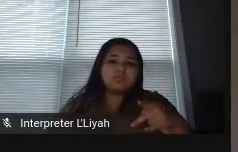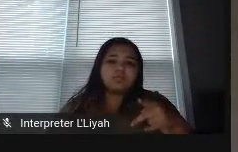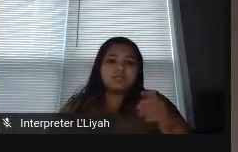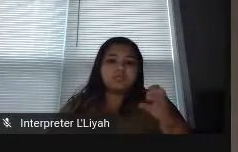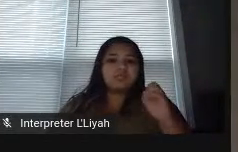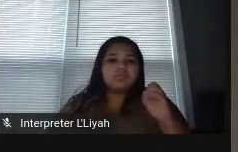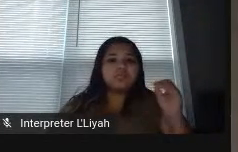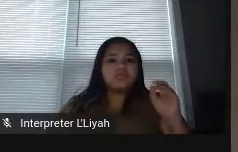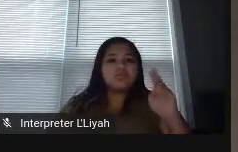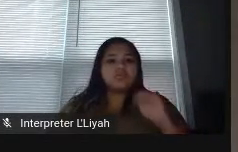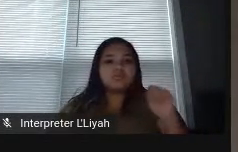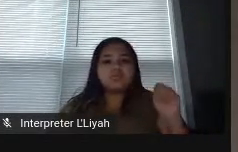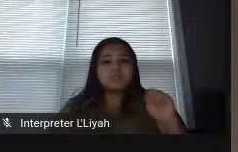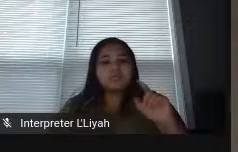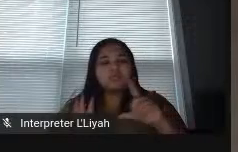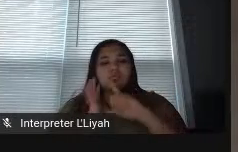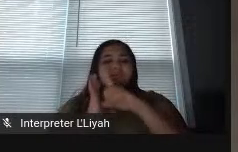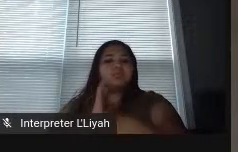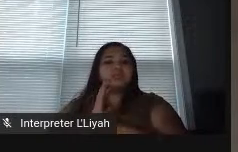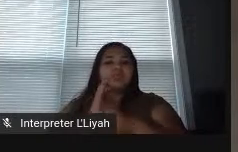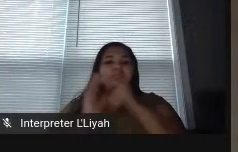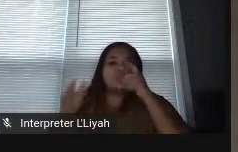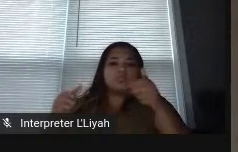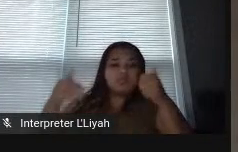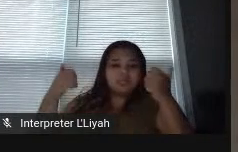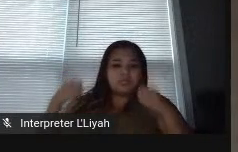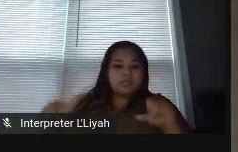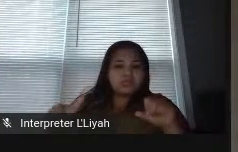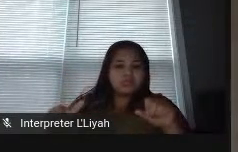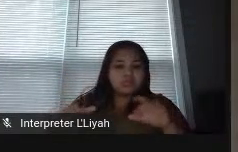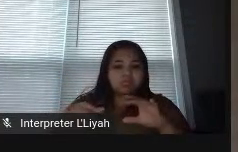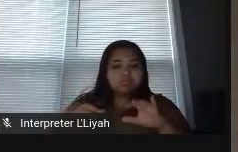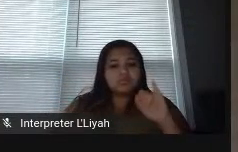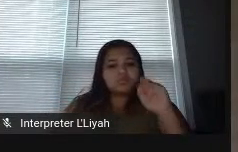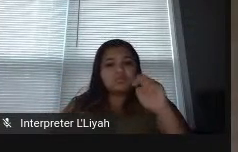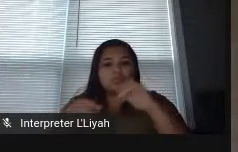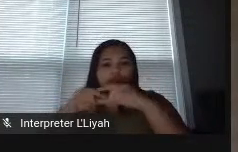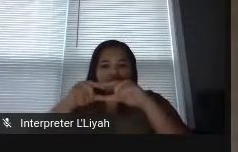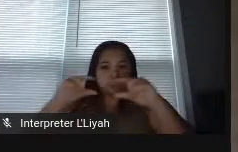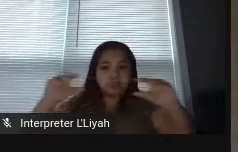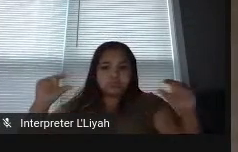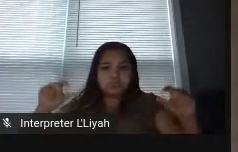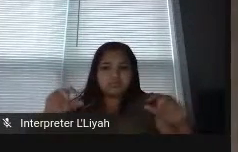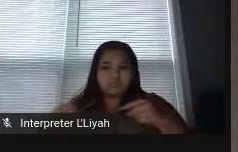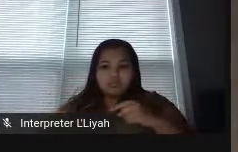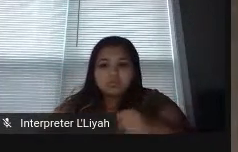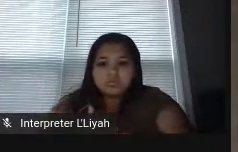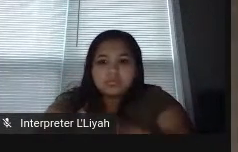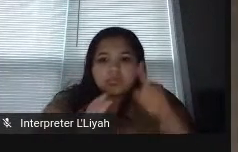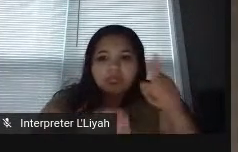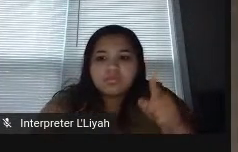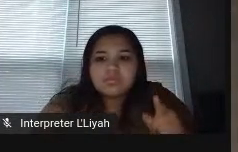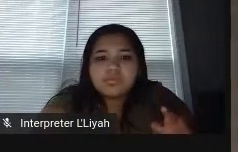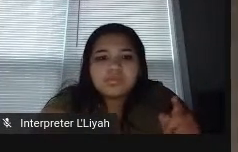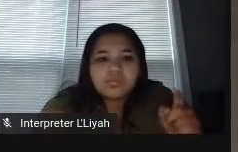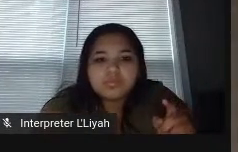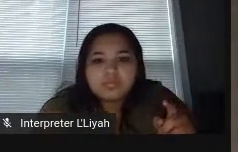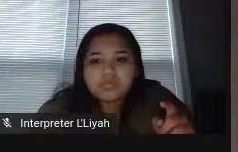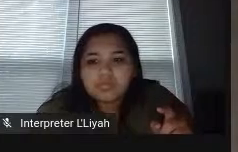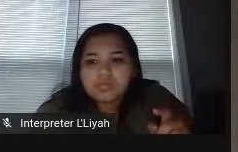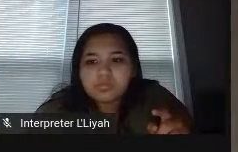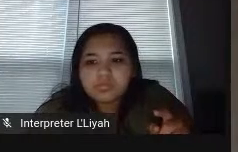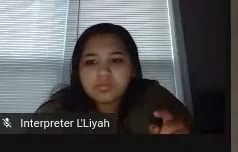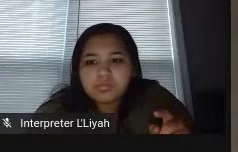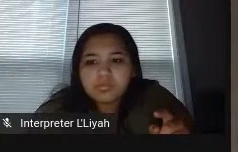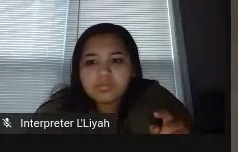So later on, I will post a link later to show you an example of